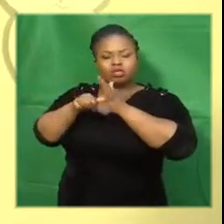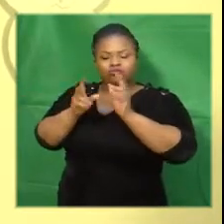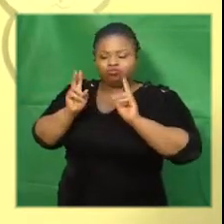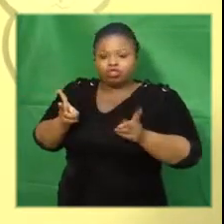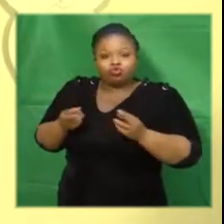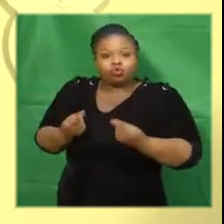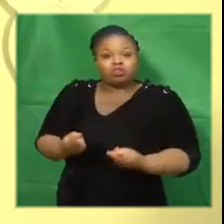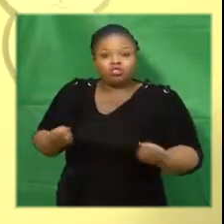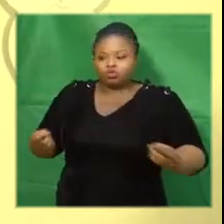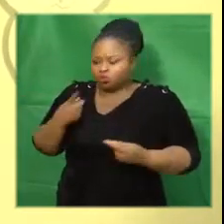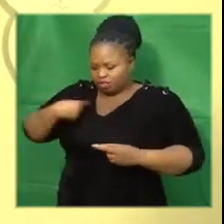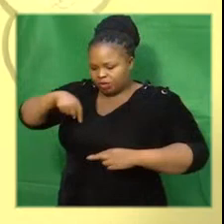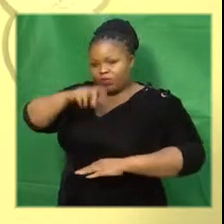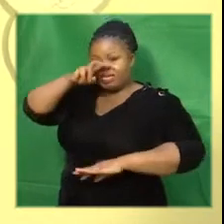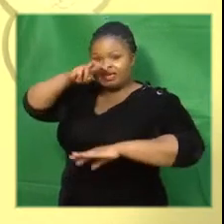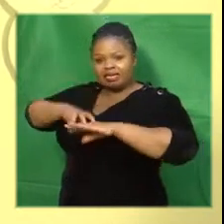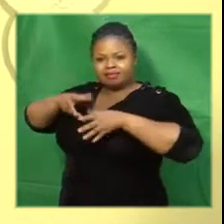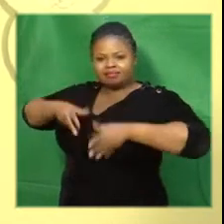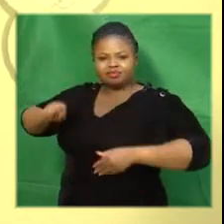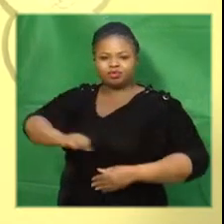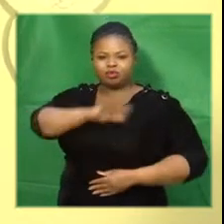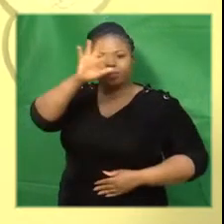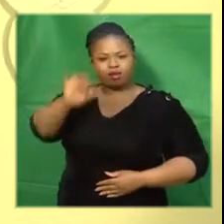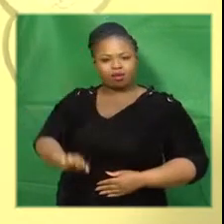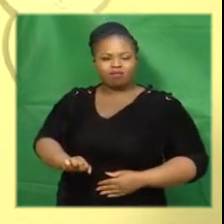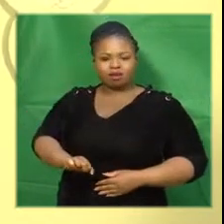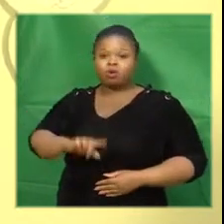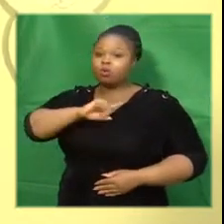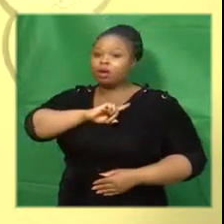resource. Water security is